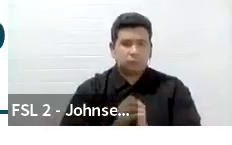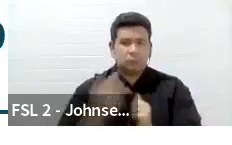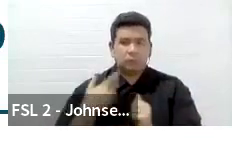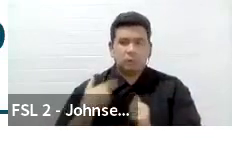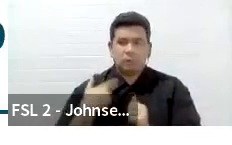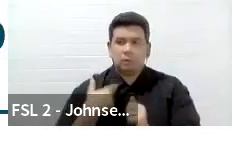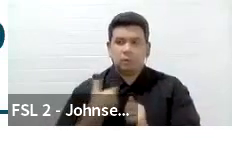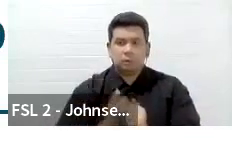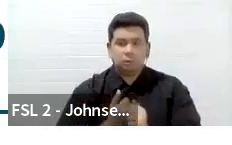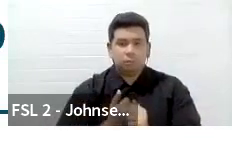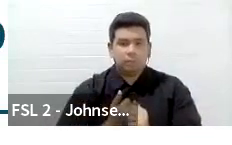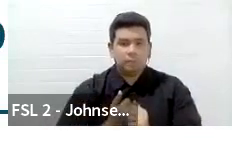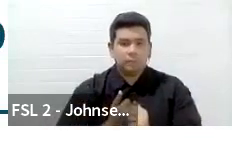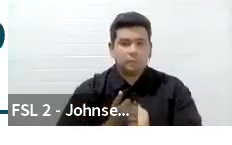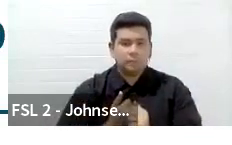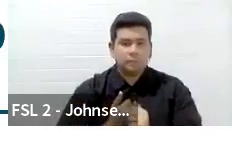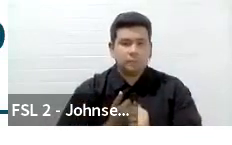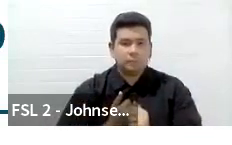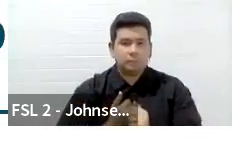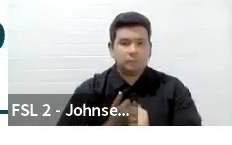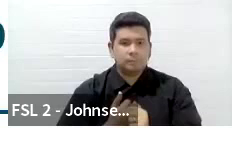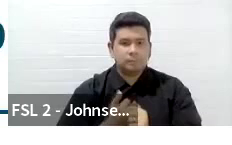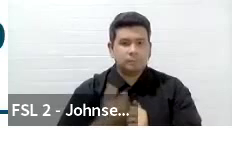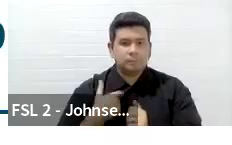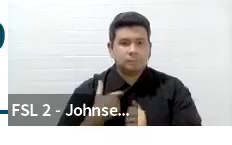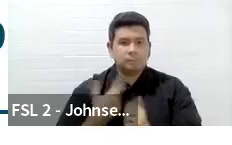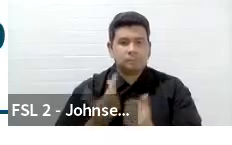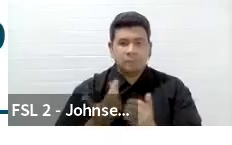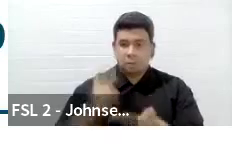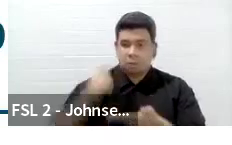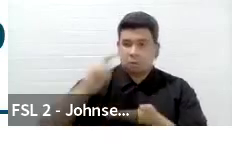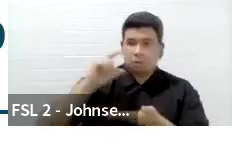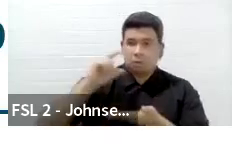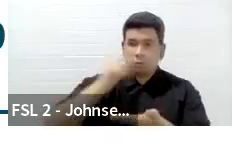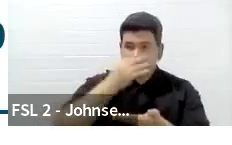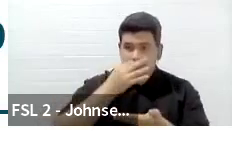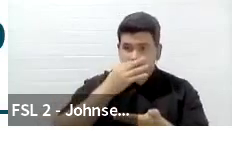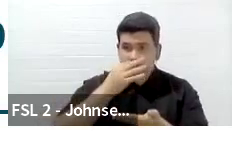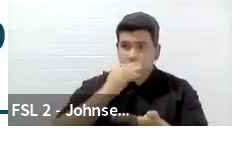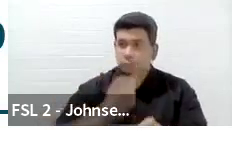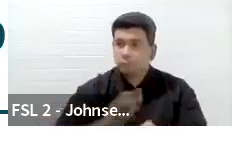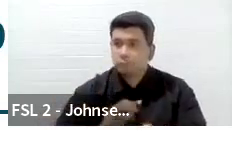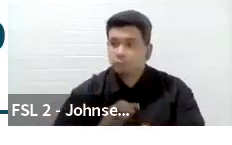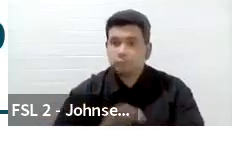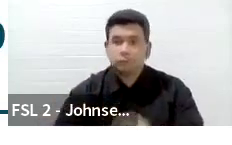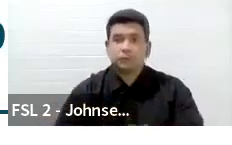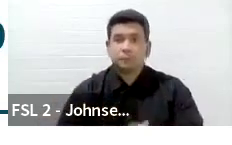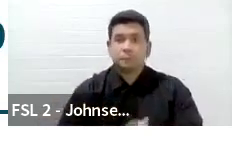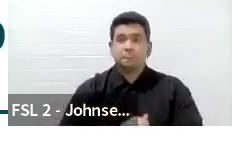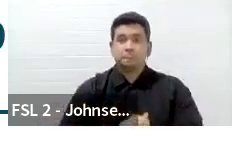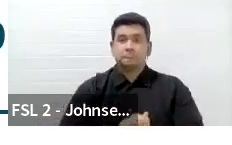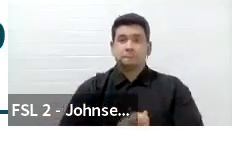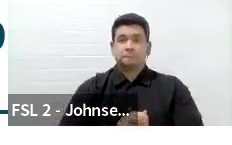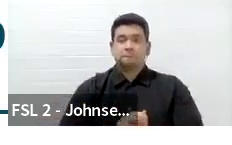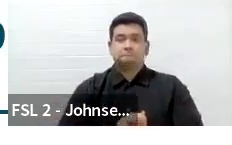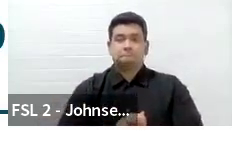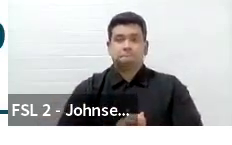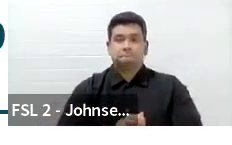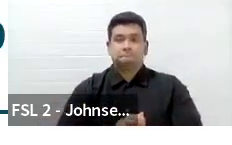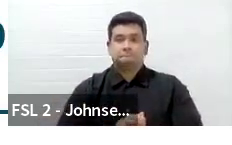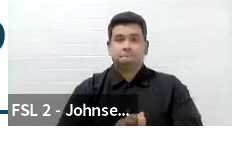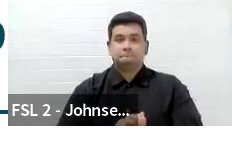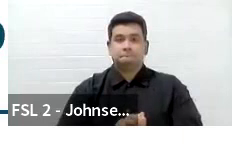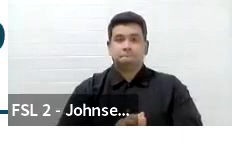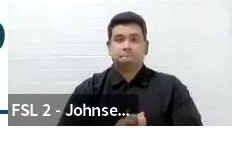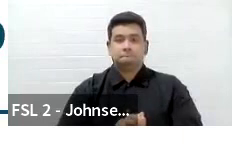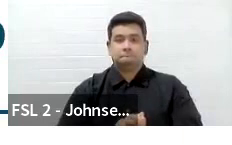lesser number of those less than 15, then the overall ratio will decline. Okay, so this